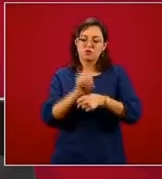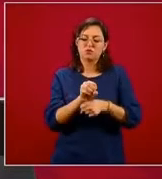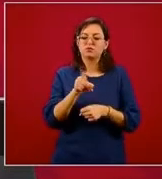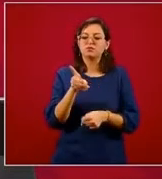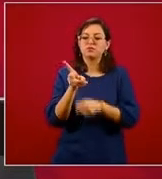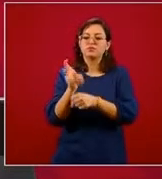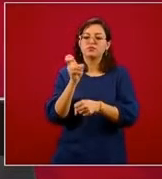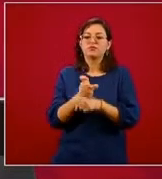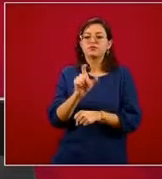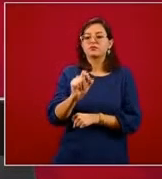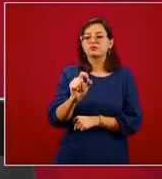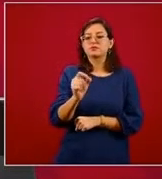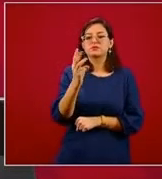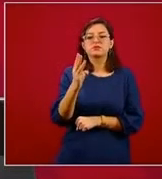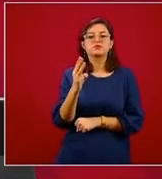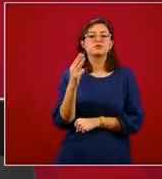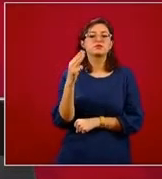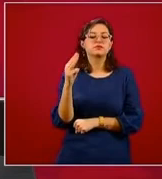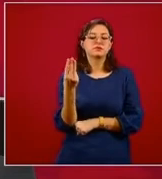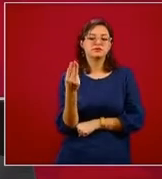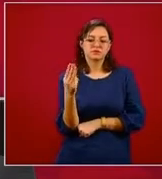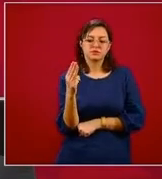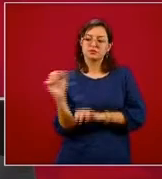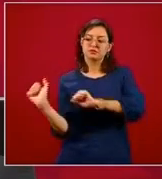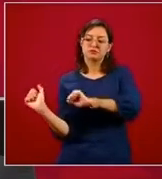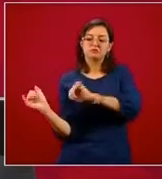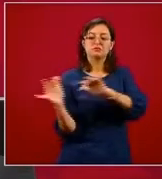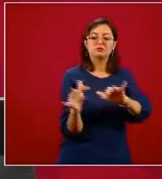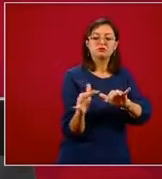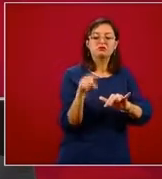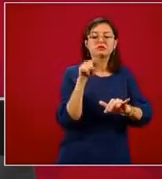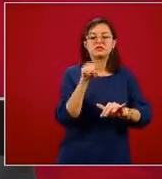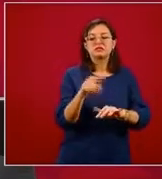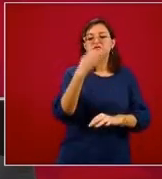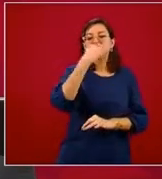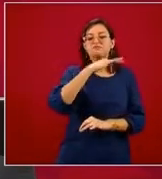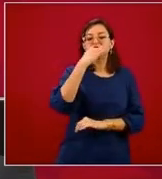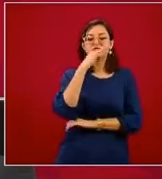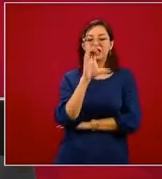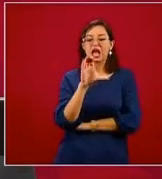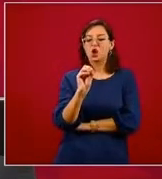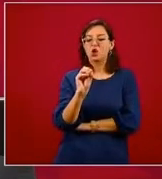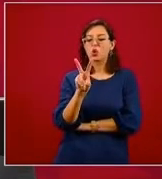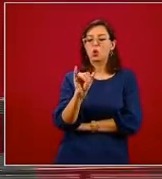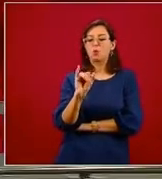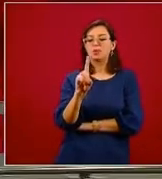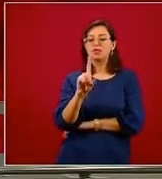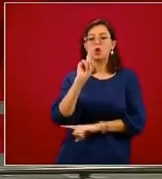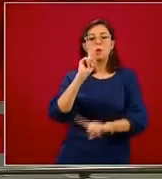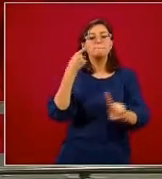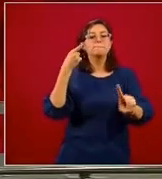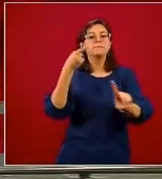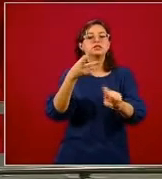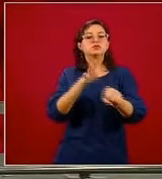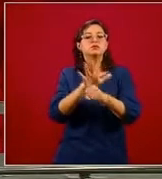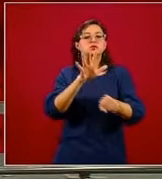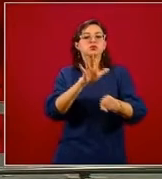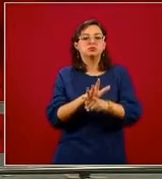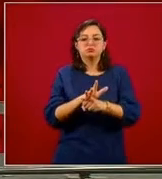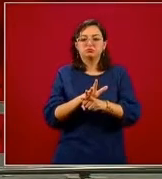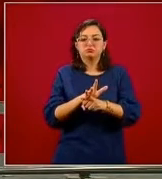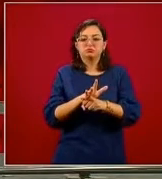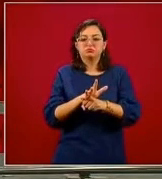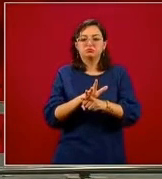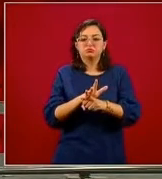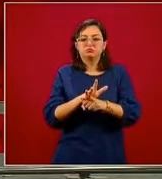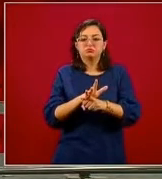Águilas citando in para el día Obregon. 23 de mayo en la And idea this de que is ahí inviting you to a ocurrirá una party on fiesta May COVID 23rd, and cuyo there's going to be a propósito es COVID party buscar there.